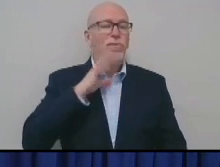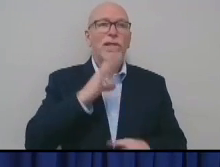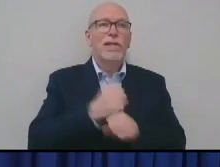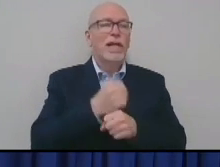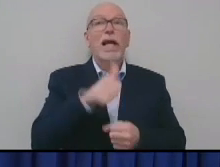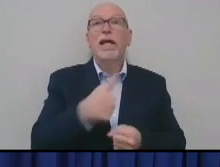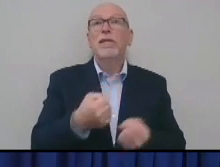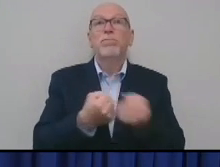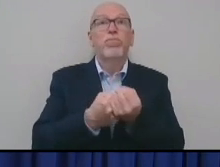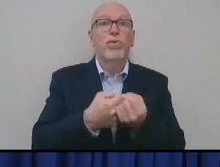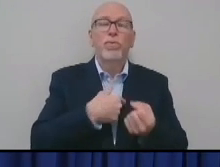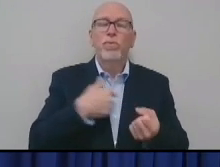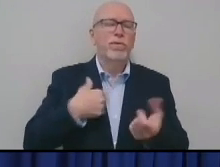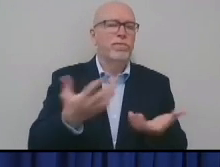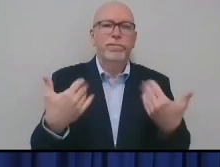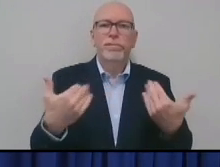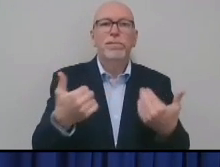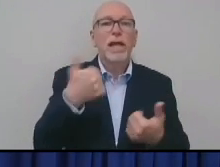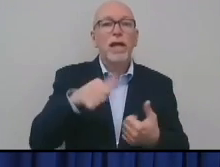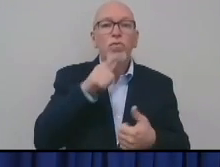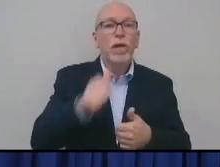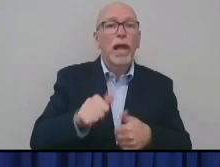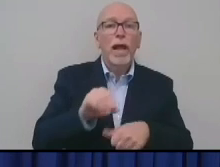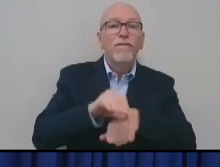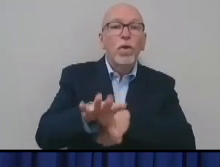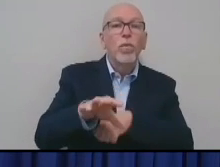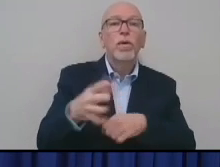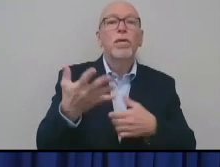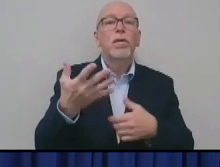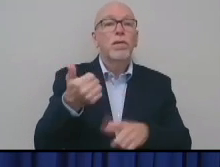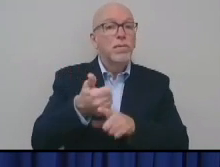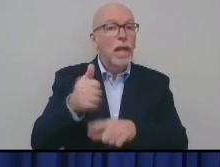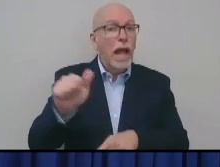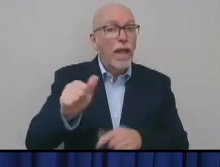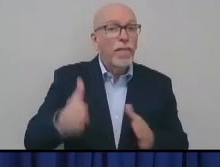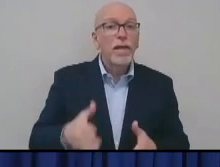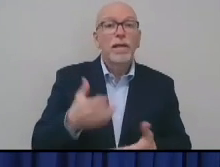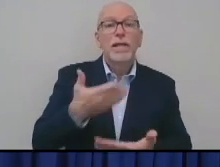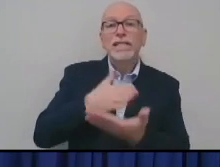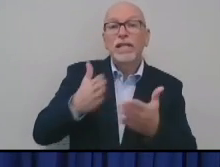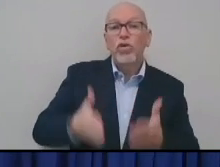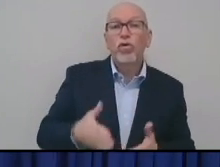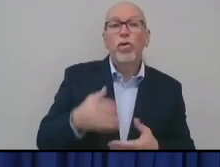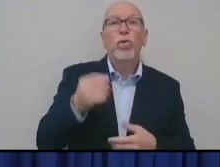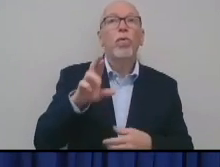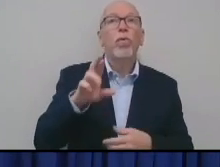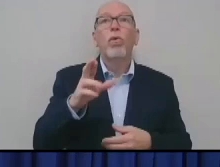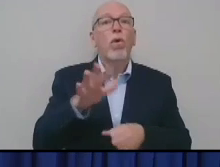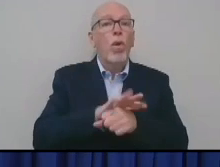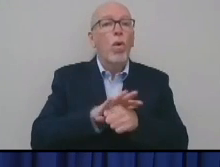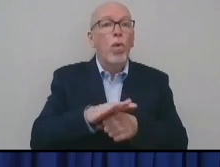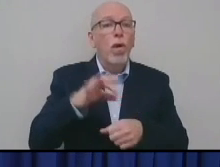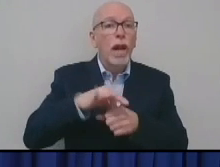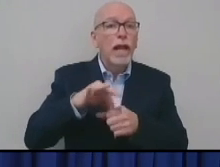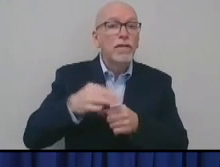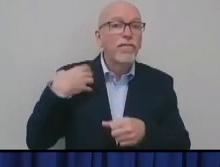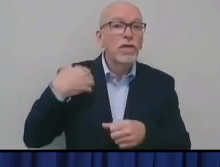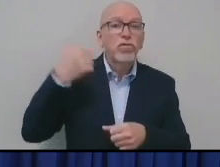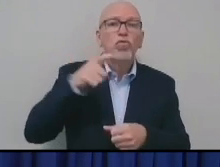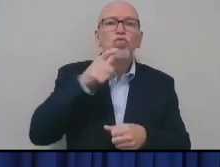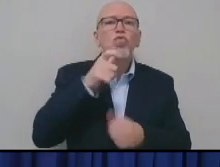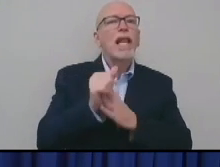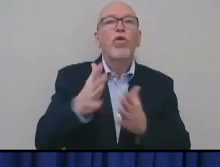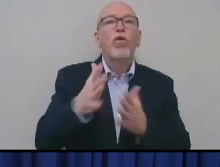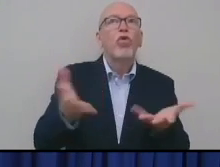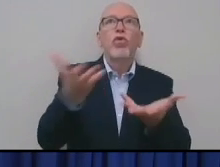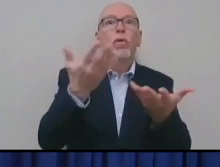a influencer, whether they be an athlete or a singer or a local elected official, someone that leads in their community, maybe a leader